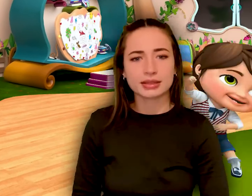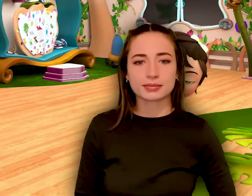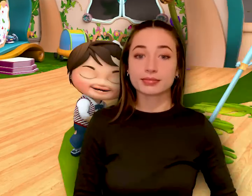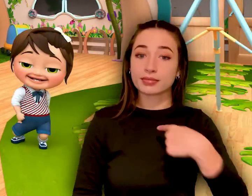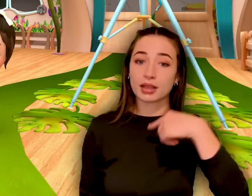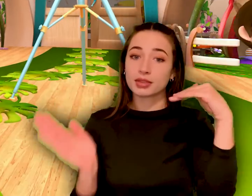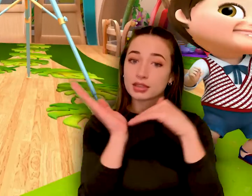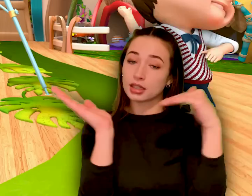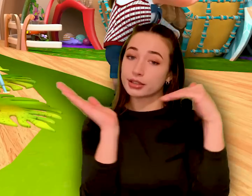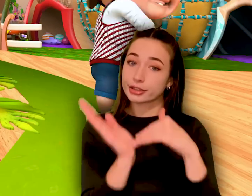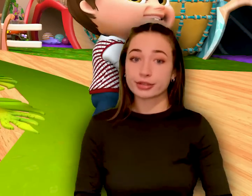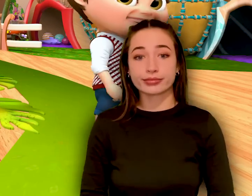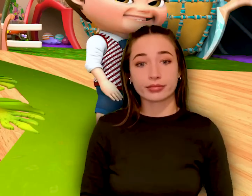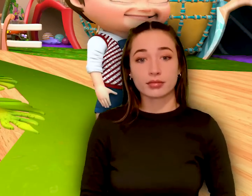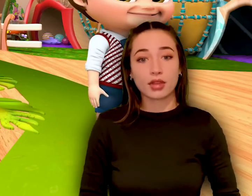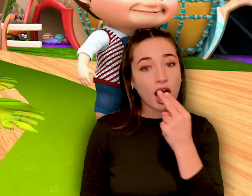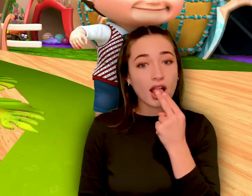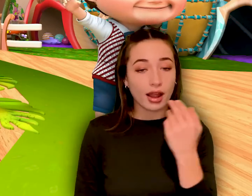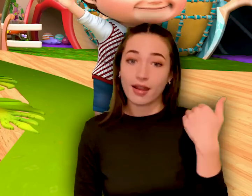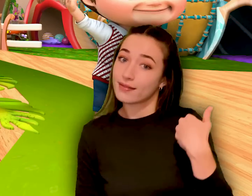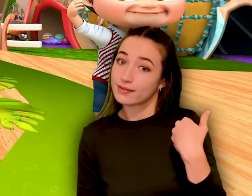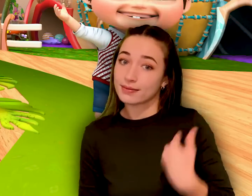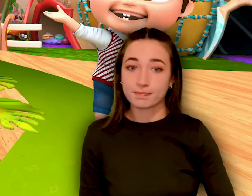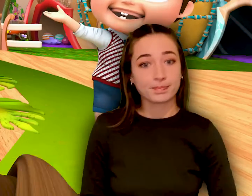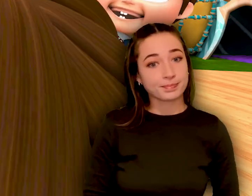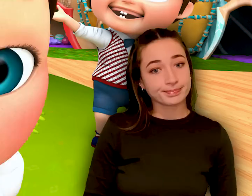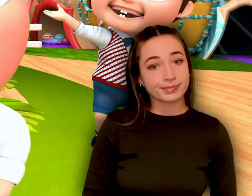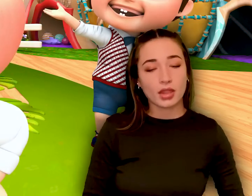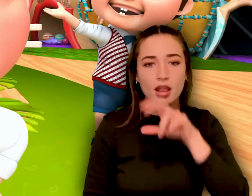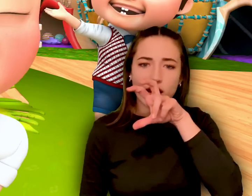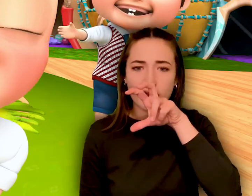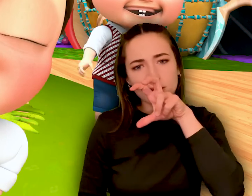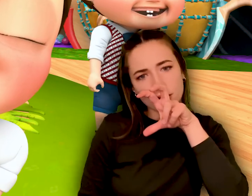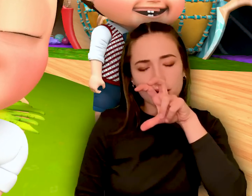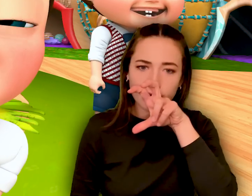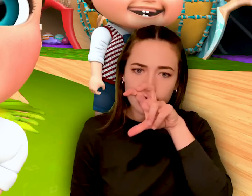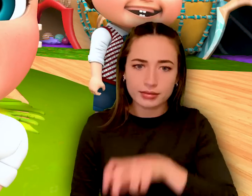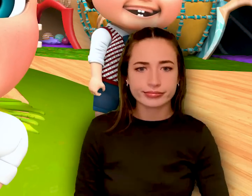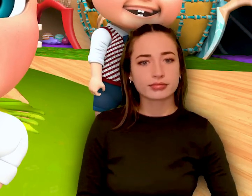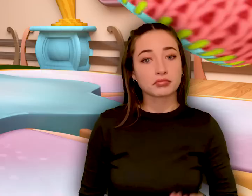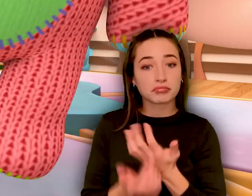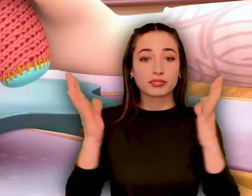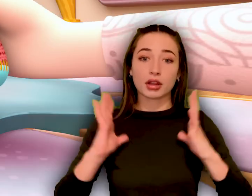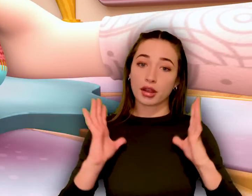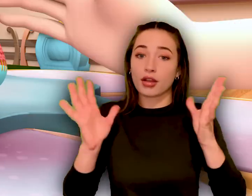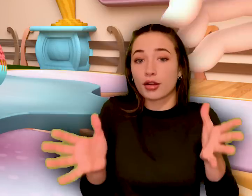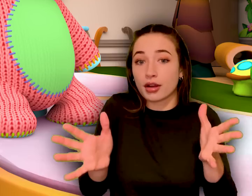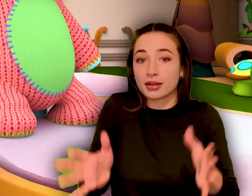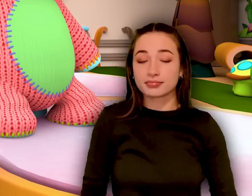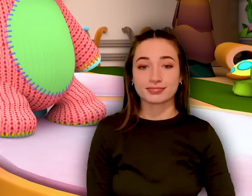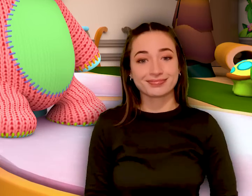mouth wide I'm a doctor with a tongue depressor wide wide let me see